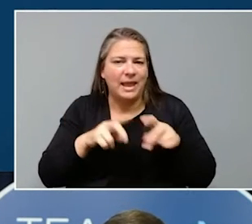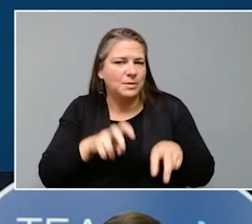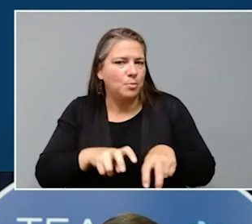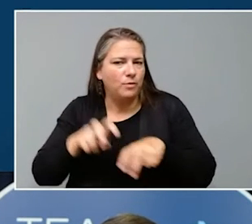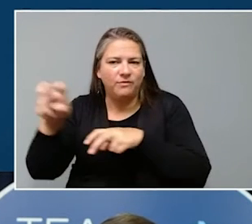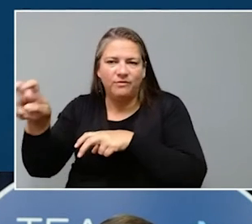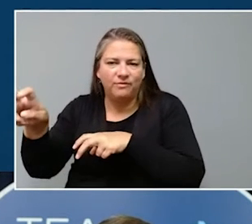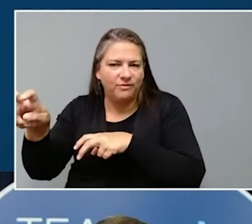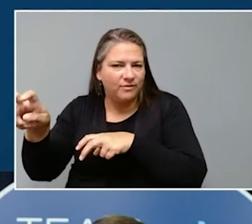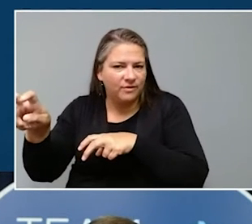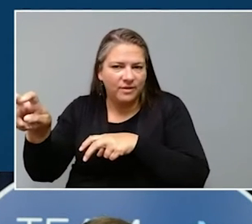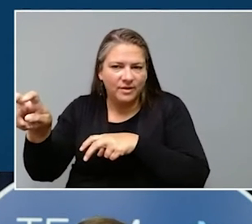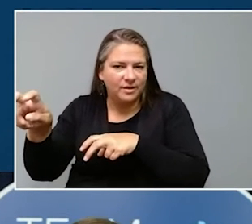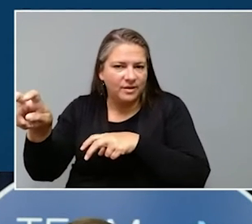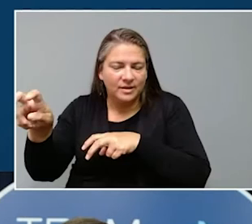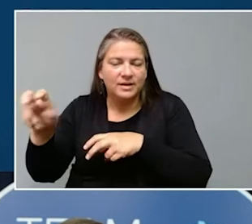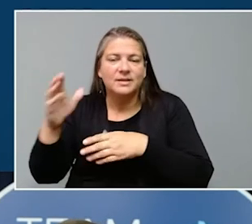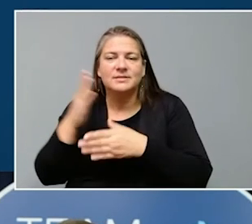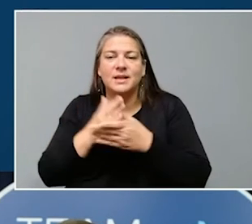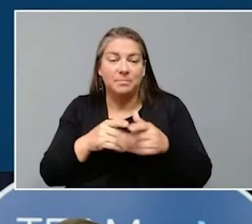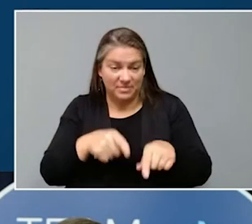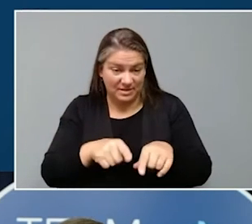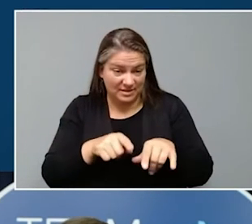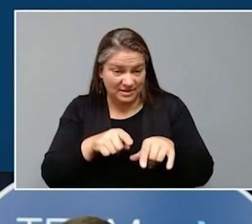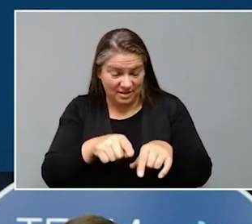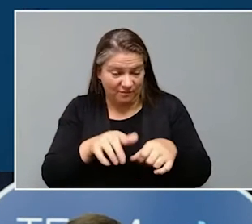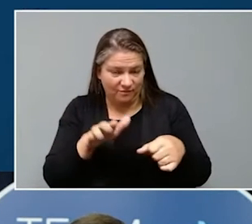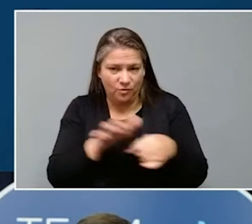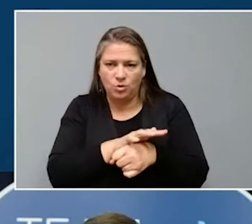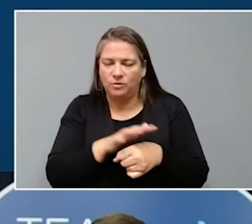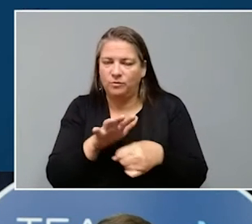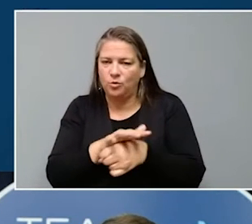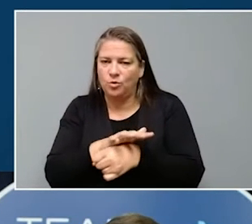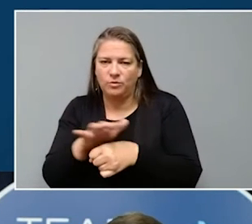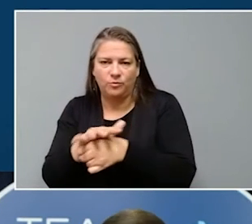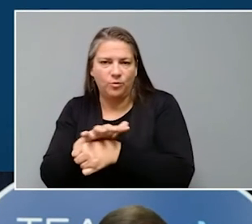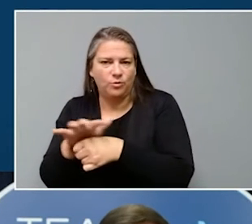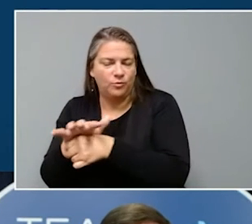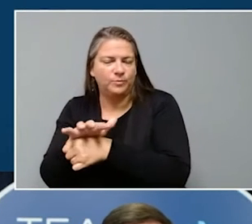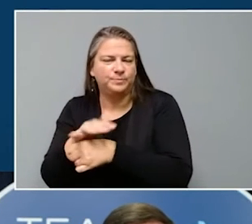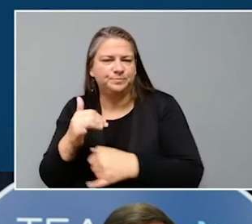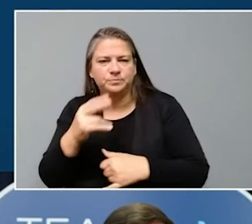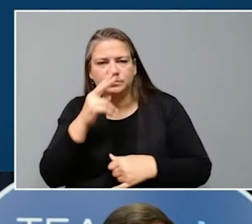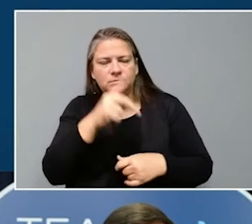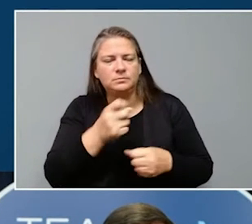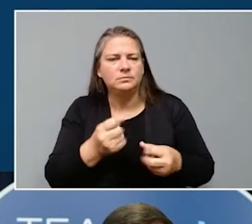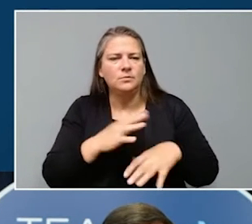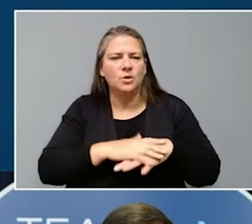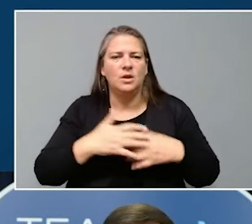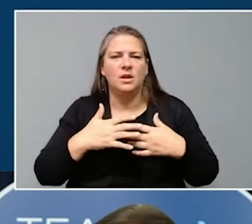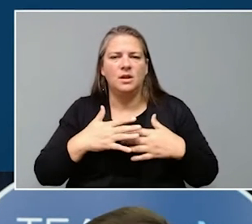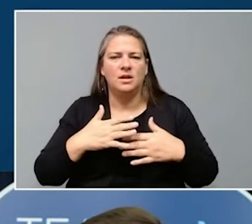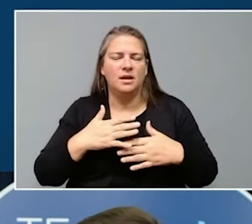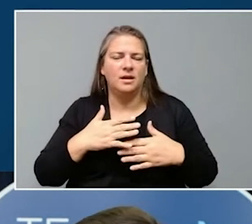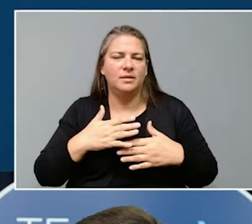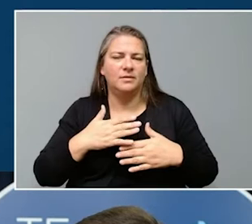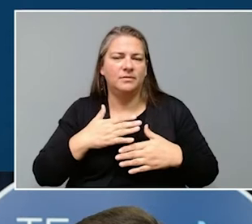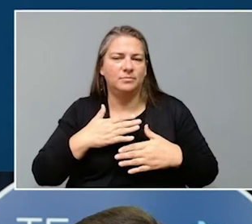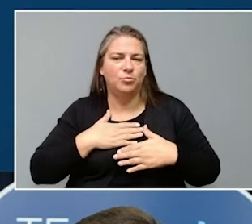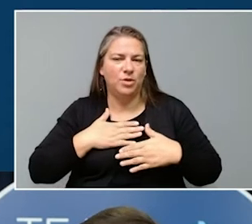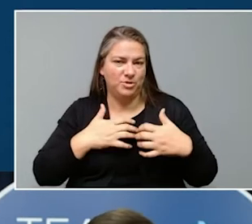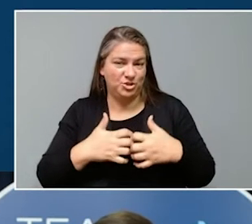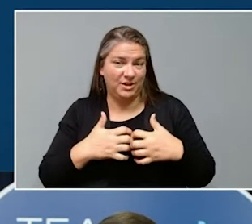they are full. And while the lack of beds is a concern, the state is also beginning to see widespread